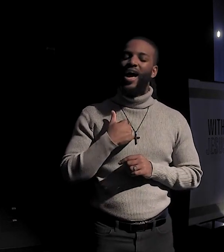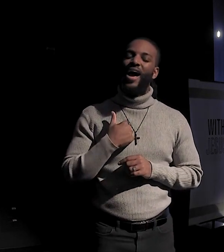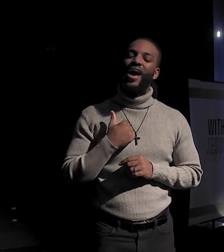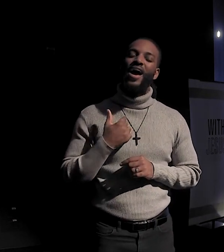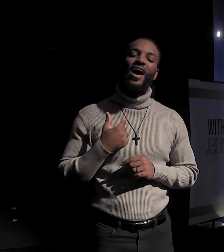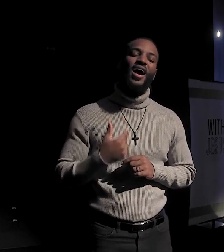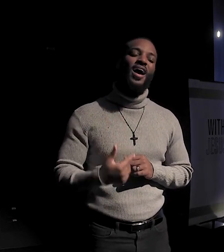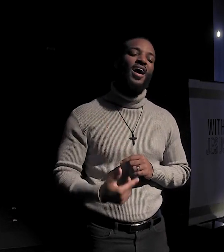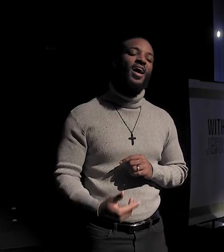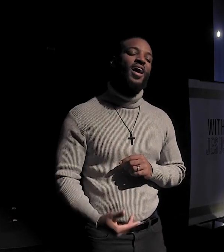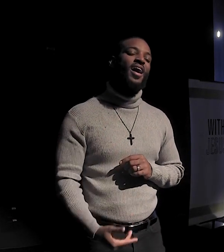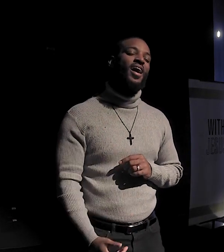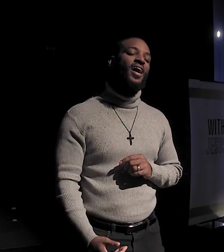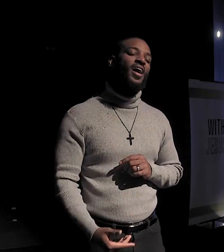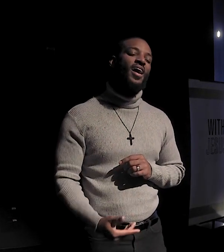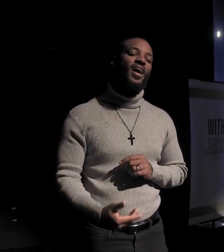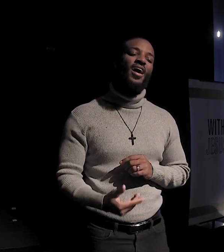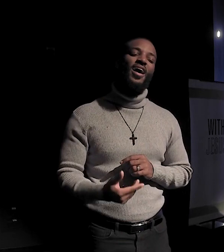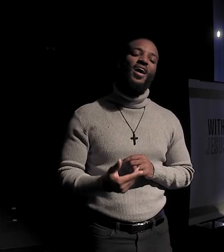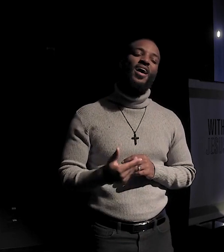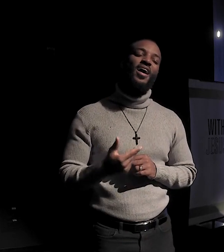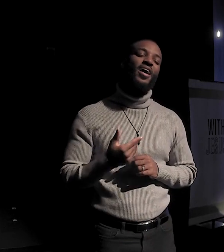And